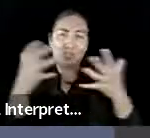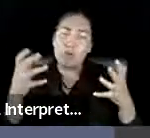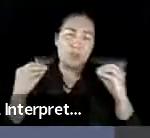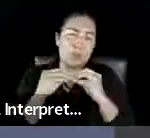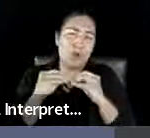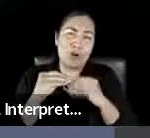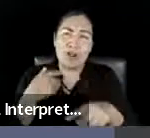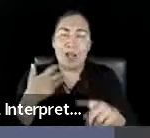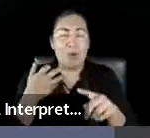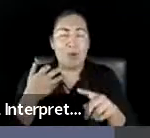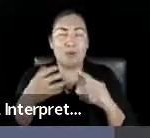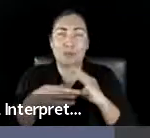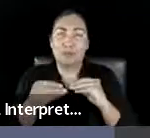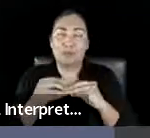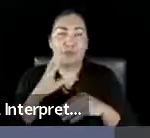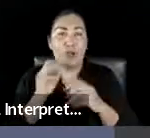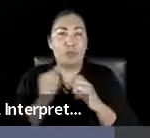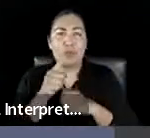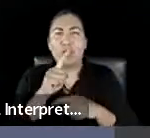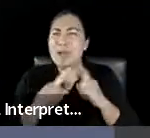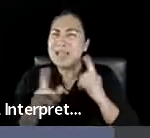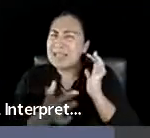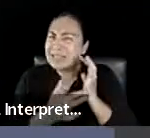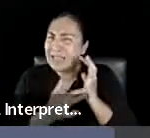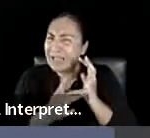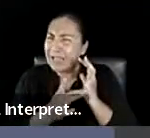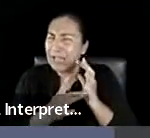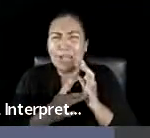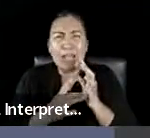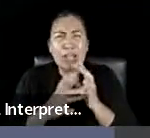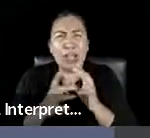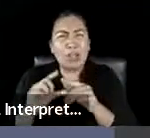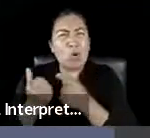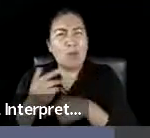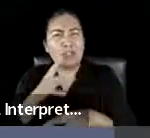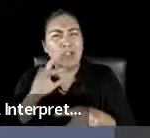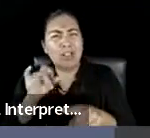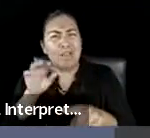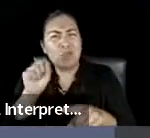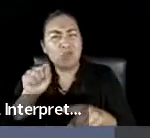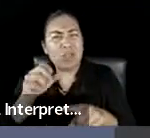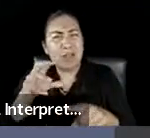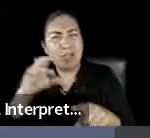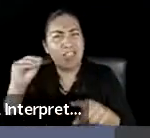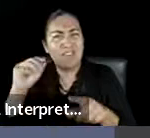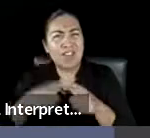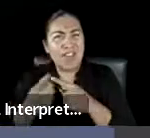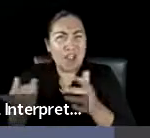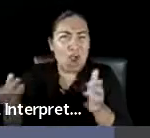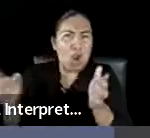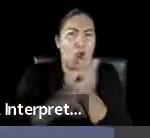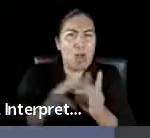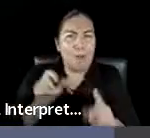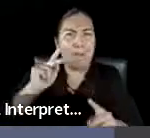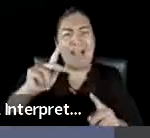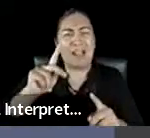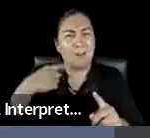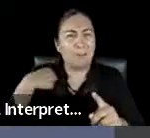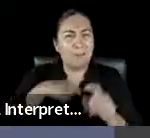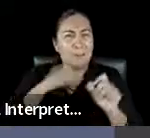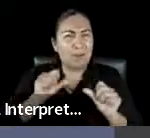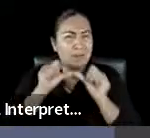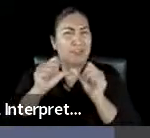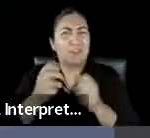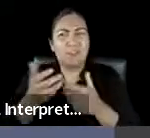getting notes from the tech crew. They're saying if you can hop out, log back in on the same link, then we should be able to get you up on video, and then we can continue